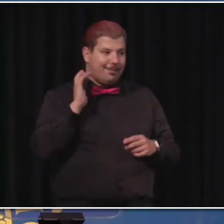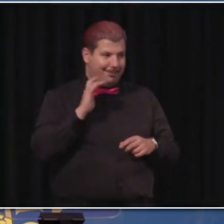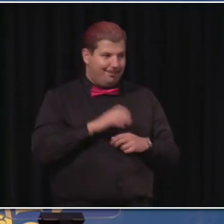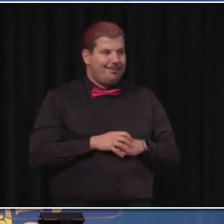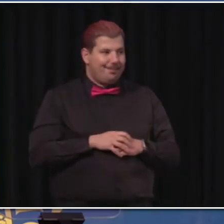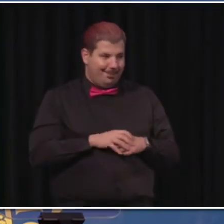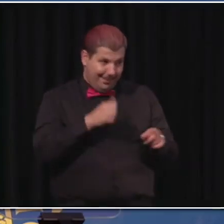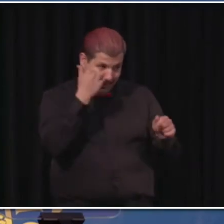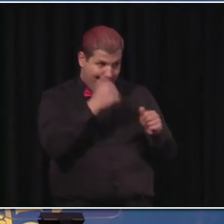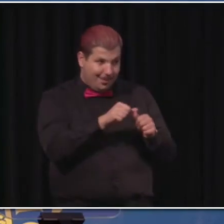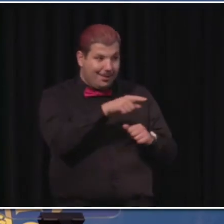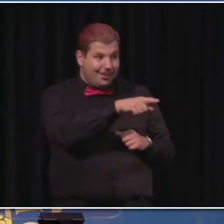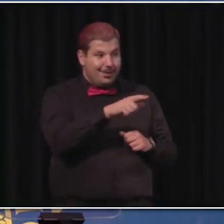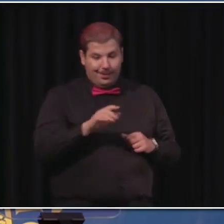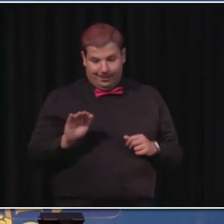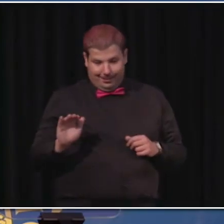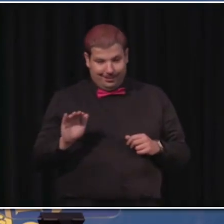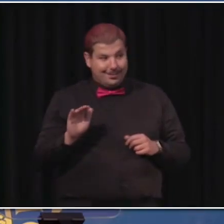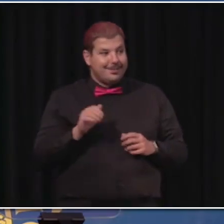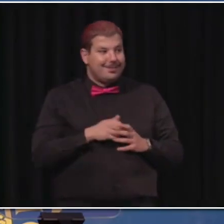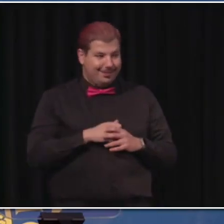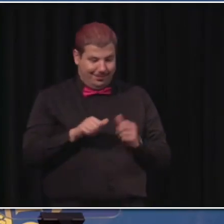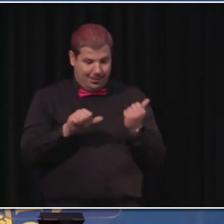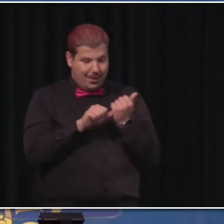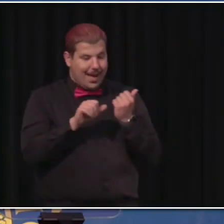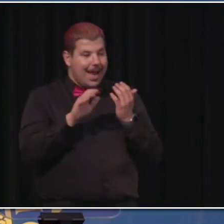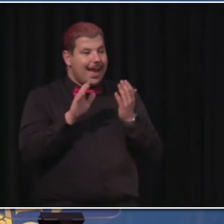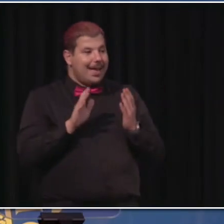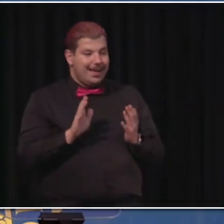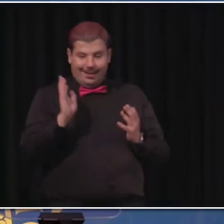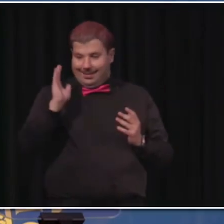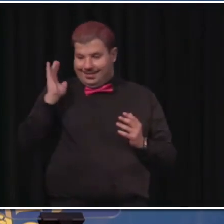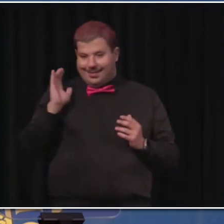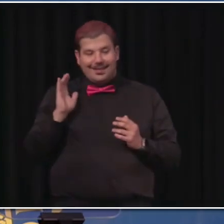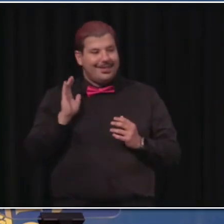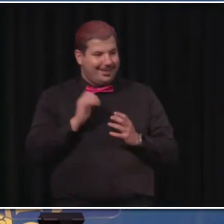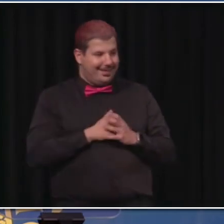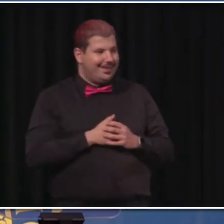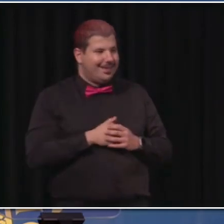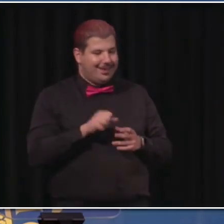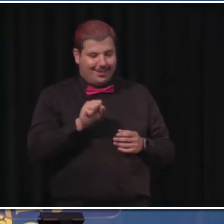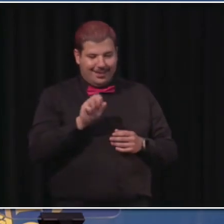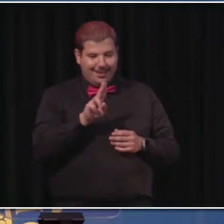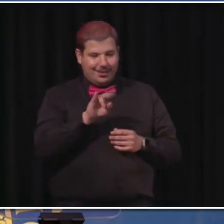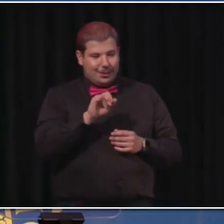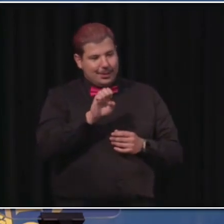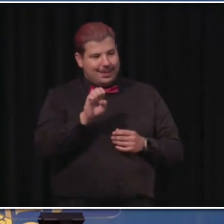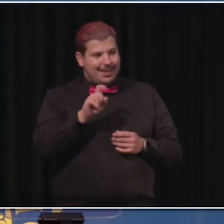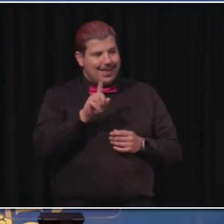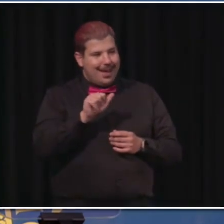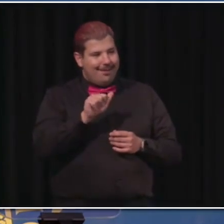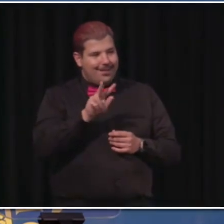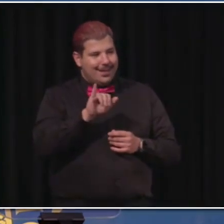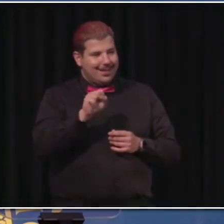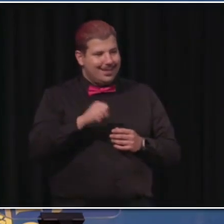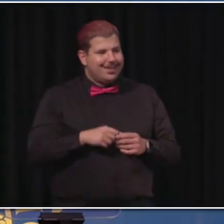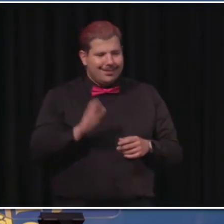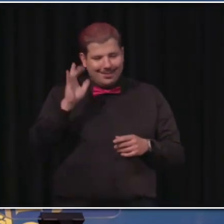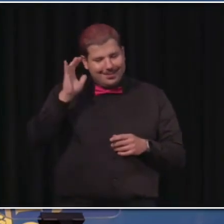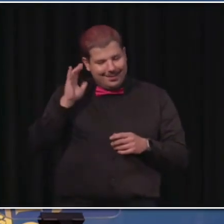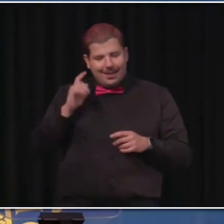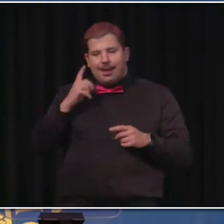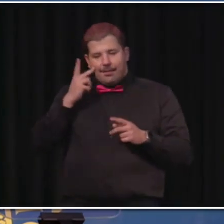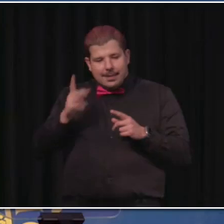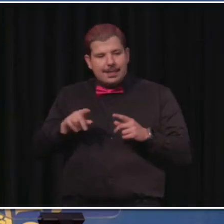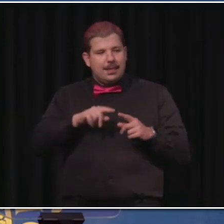I remember you too when you were an aide back then to Susan Davis. But it was a long time ago. And I've seen these cycles,